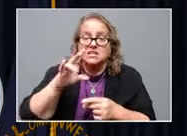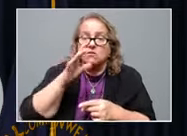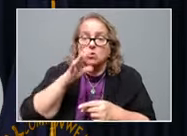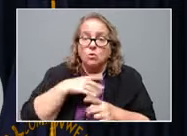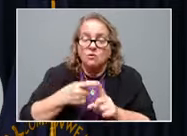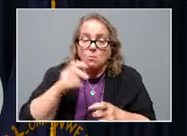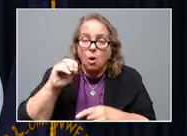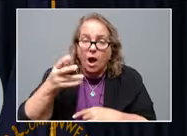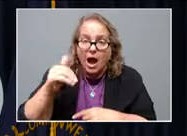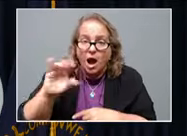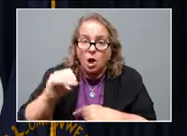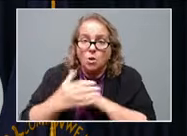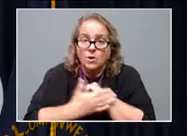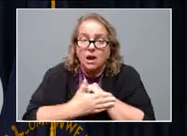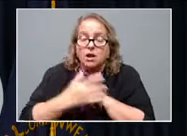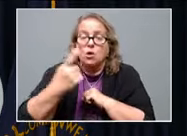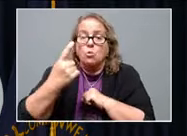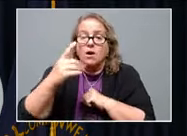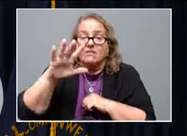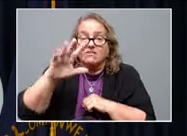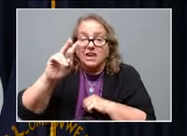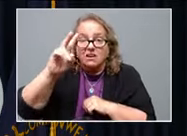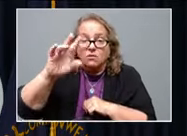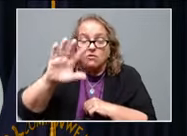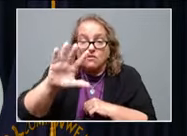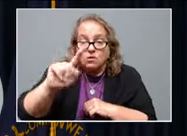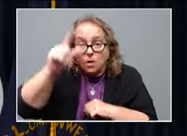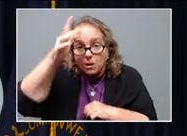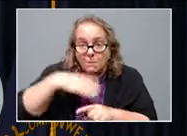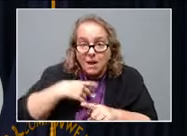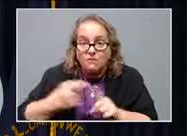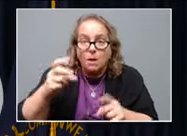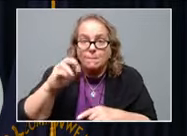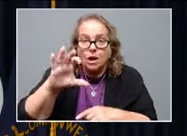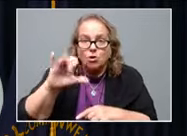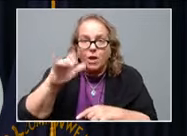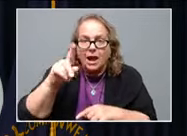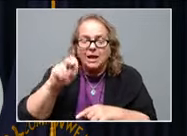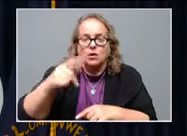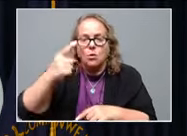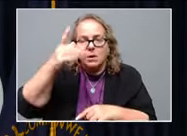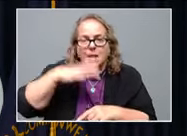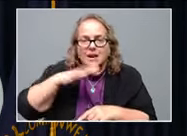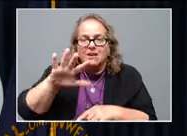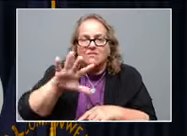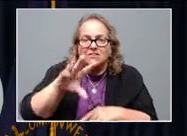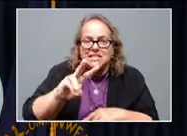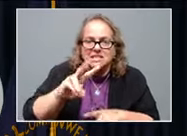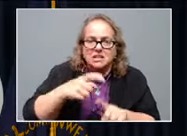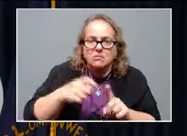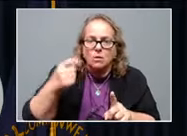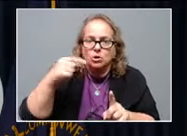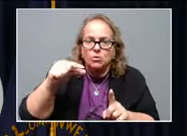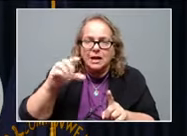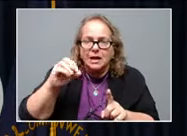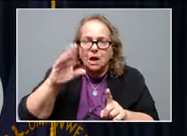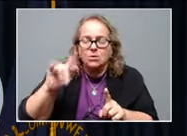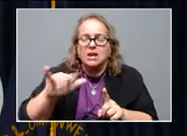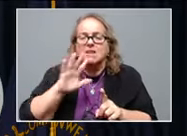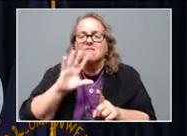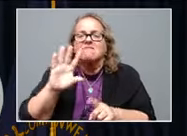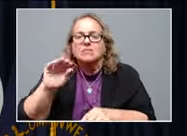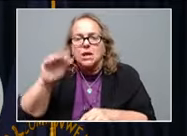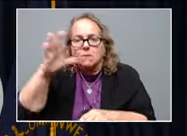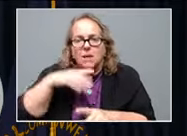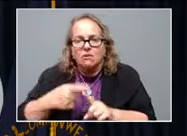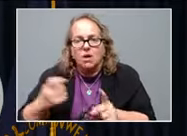County, 51-year-old man from McCracken County, a 56-year-old man from Greene County, a 50-year-old man from